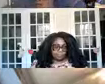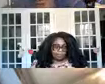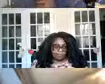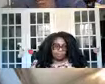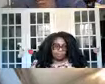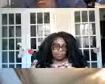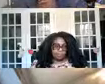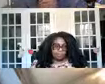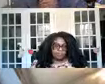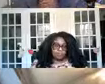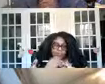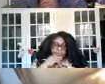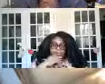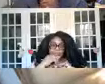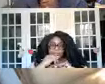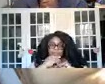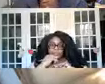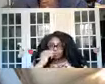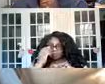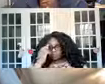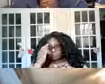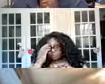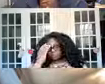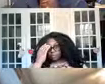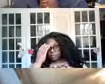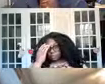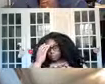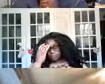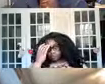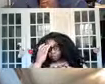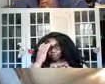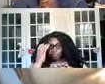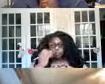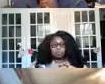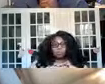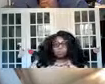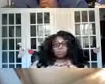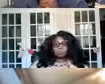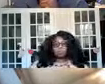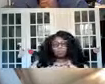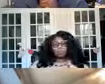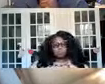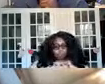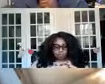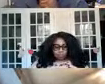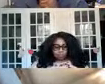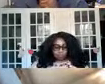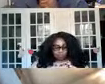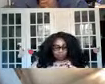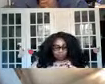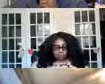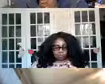male athletes to the school, but they weren't graduating. So they started an ambassador program for Black males, and they found